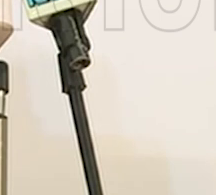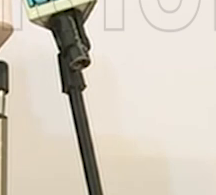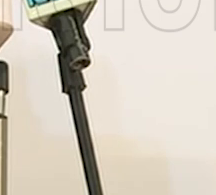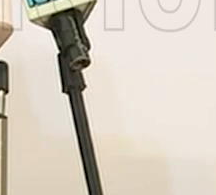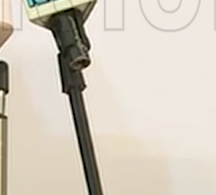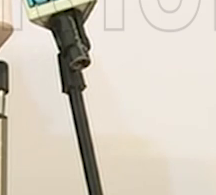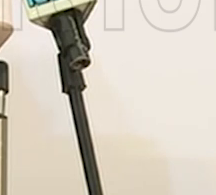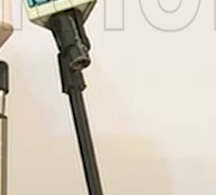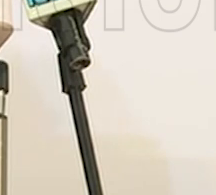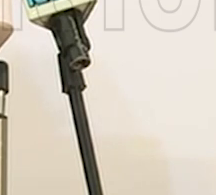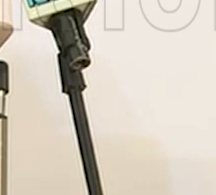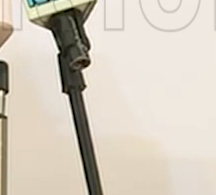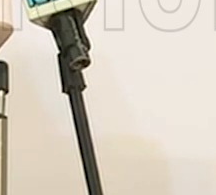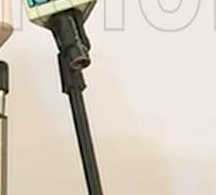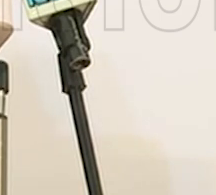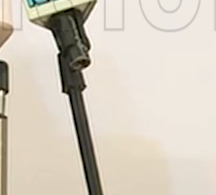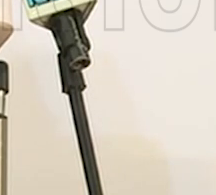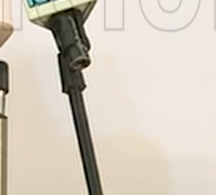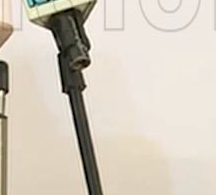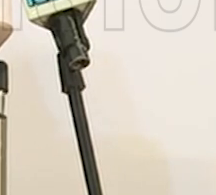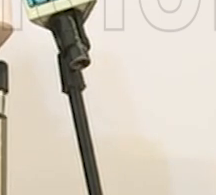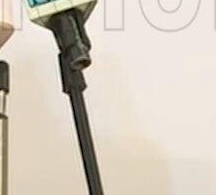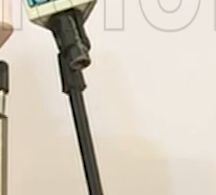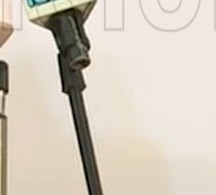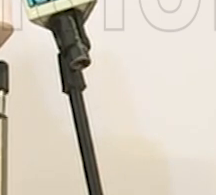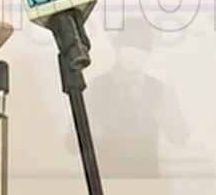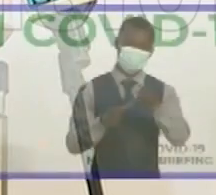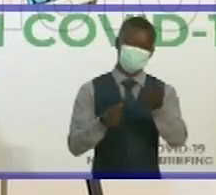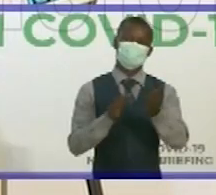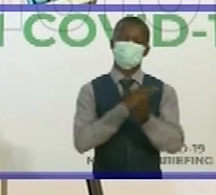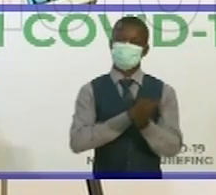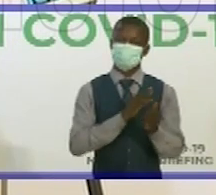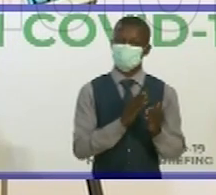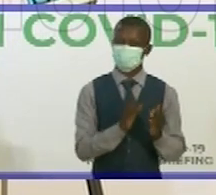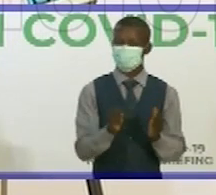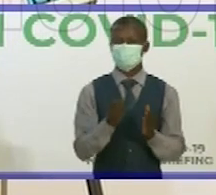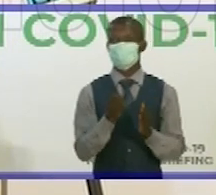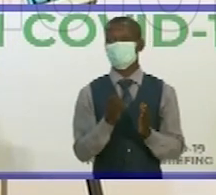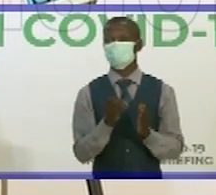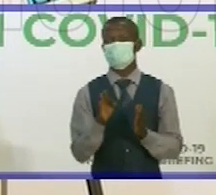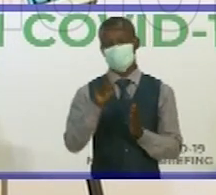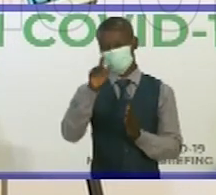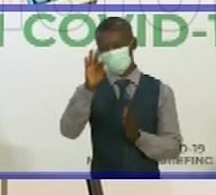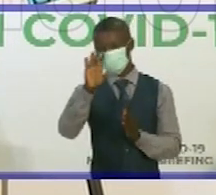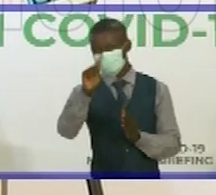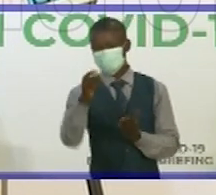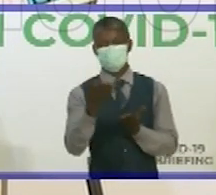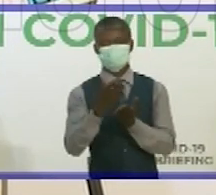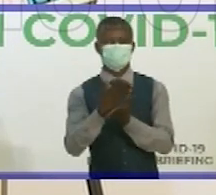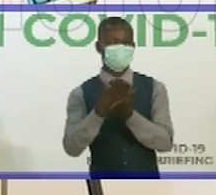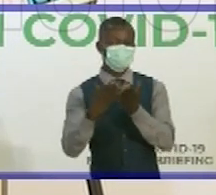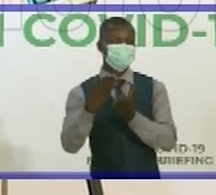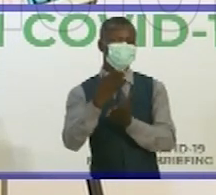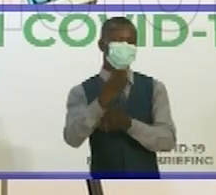Yeah, it is true. I had a meeting with the Honourable Minister of the FCT a couple of weeks ago in